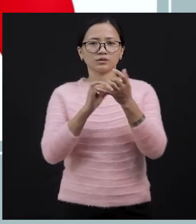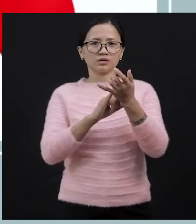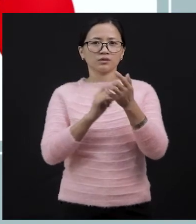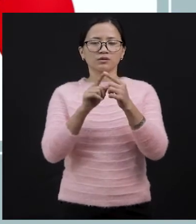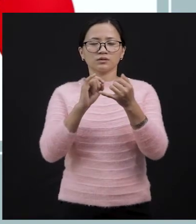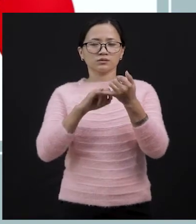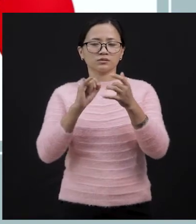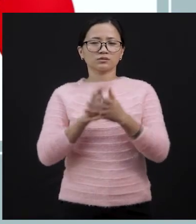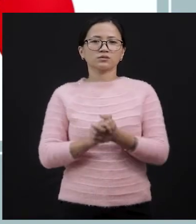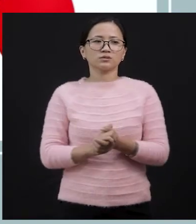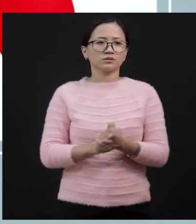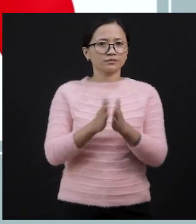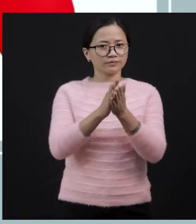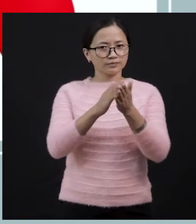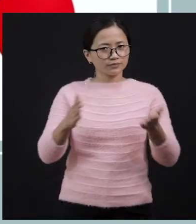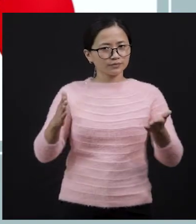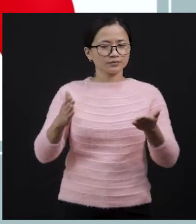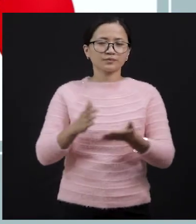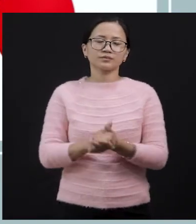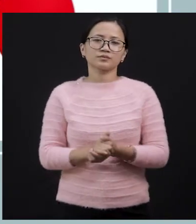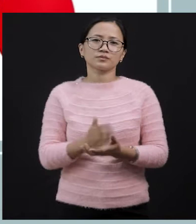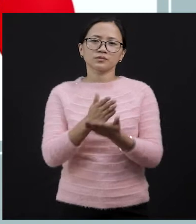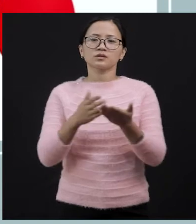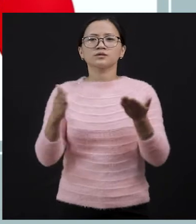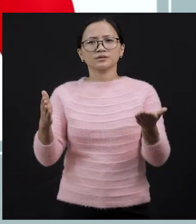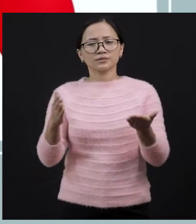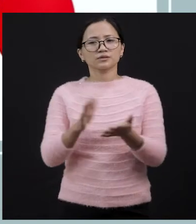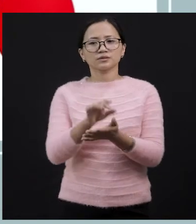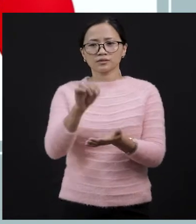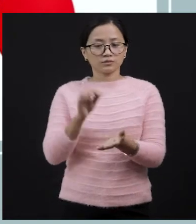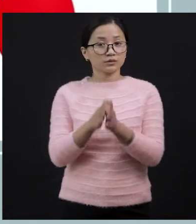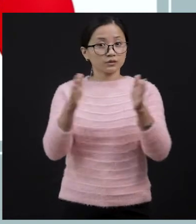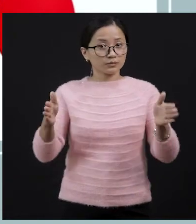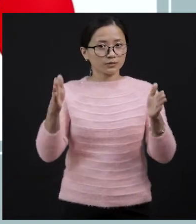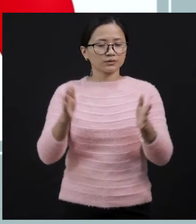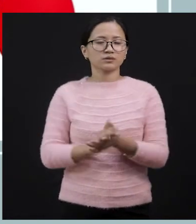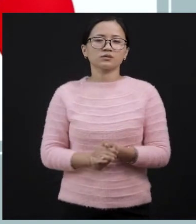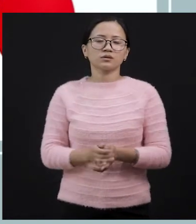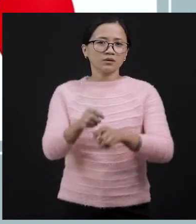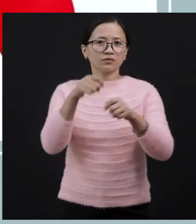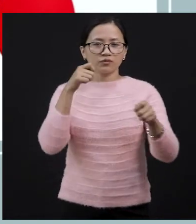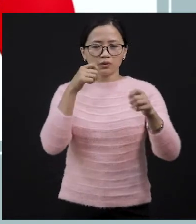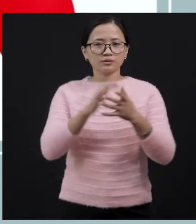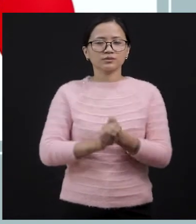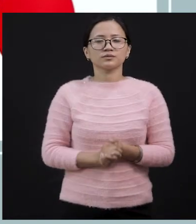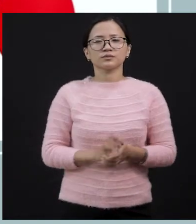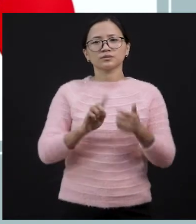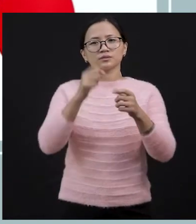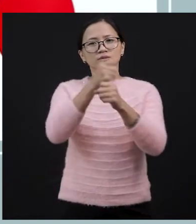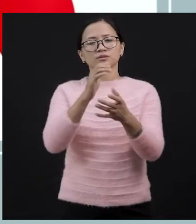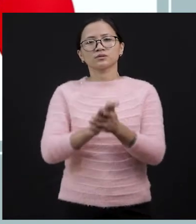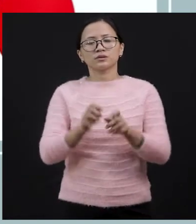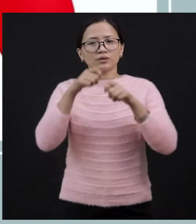Air occupies space. Because from blowing, like, okay, we can take example